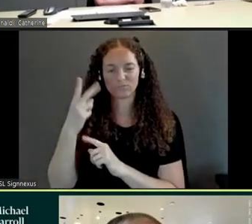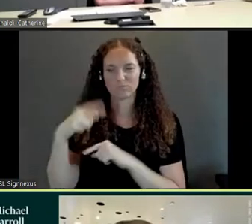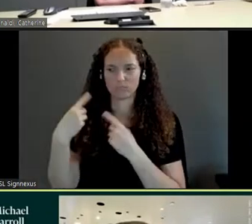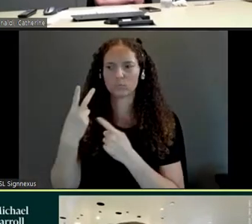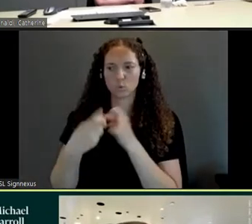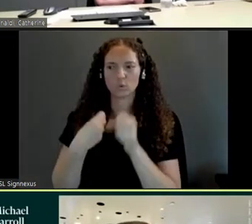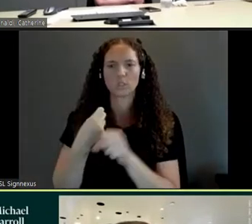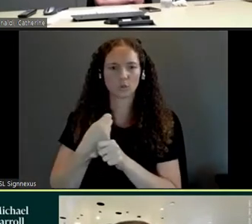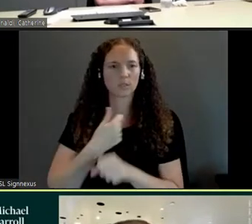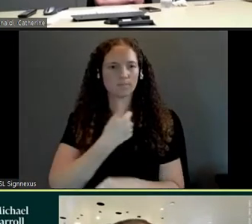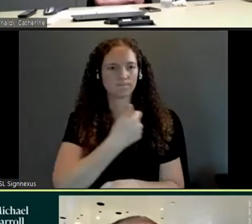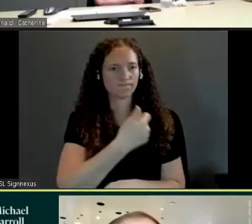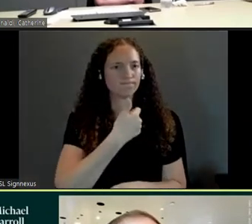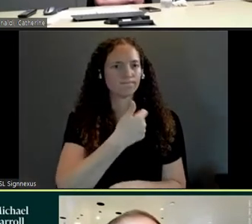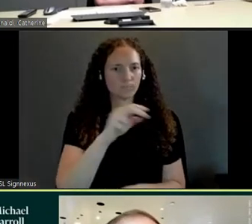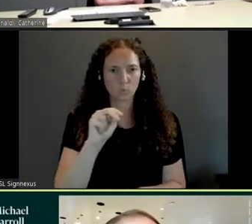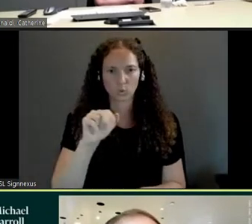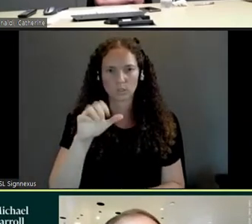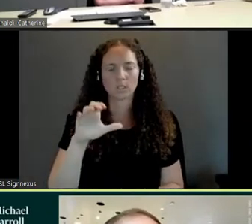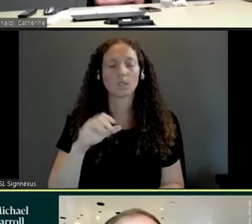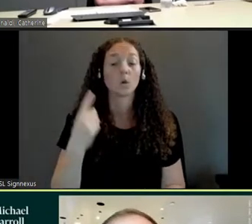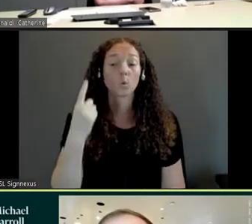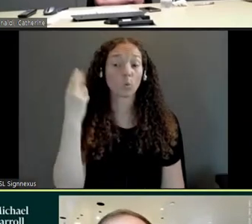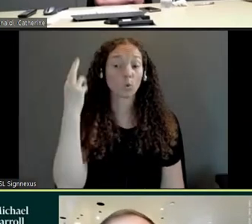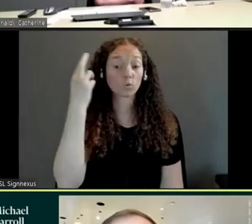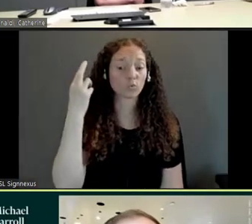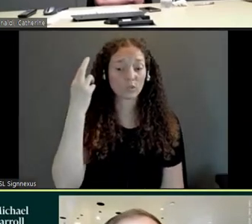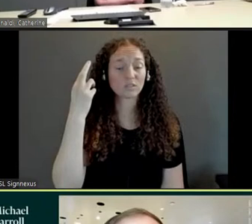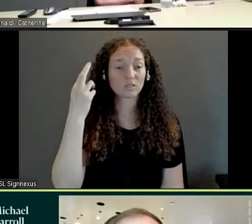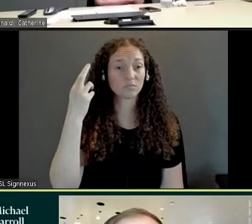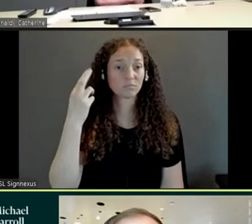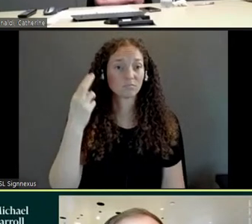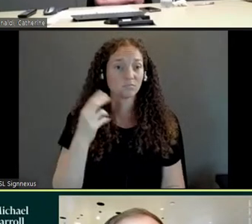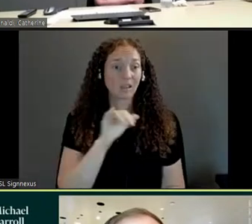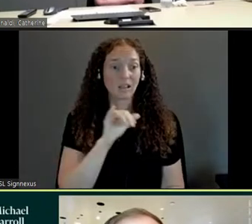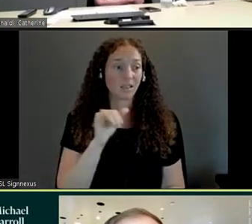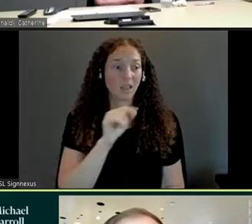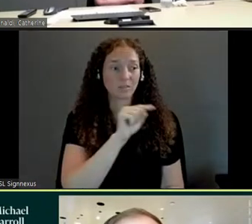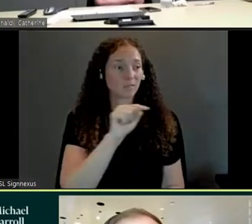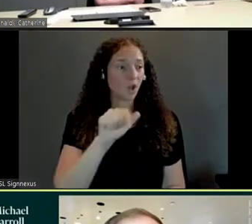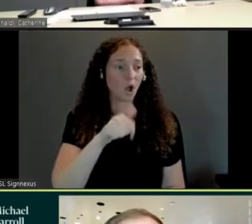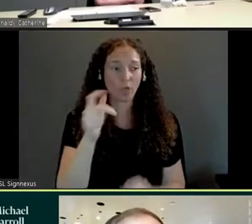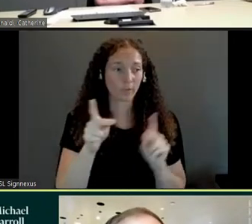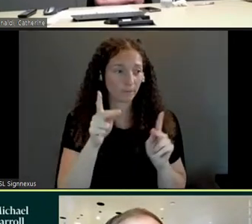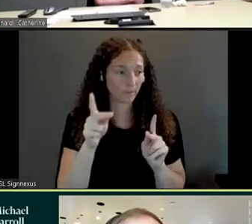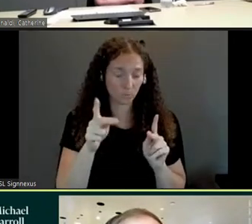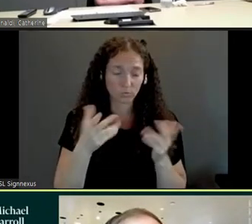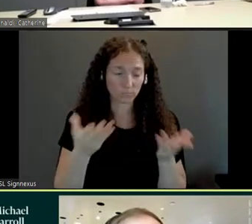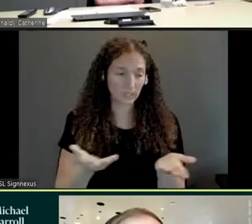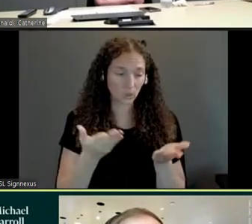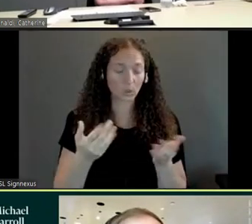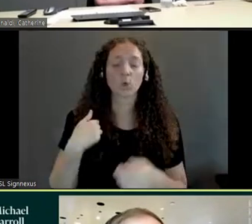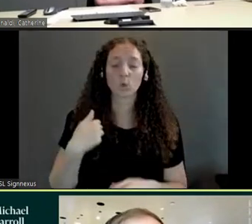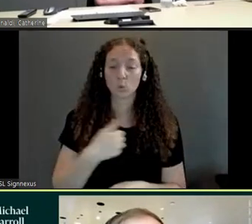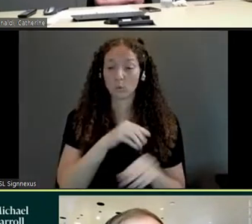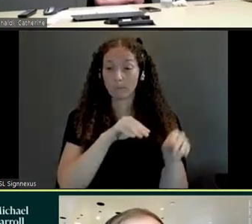city. One of the reasons, like many others on the call, we moved to this town was, you know, for the commute before we started our